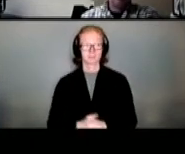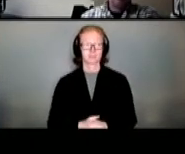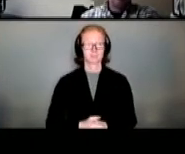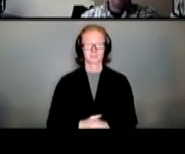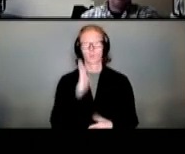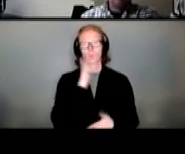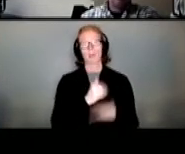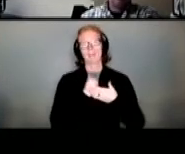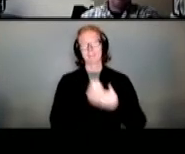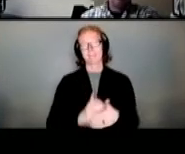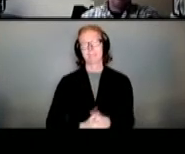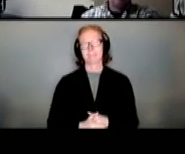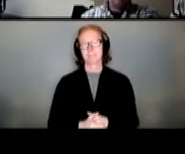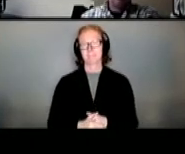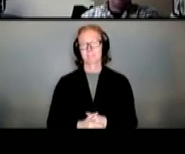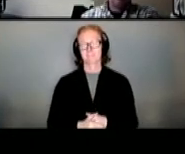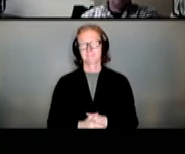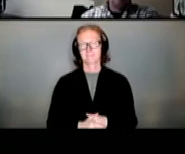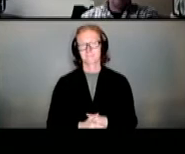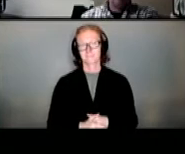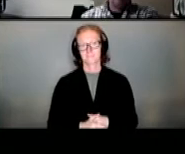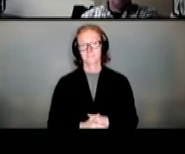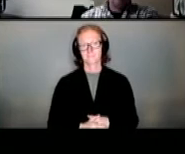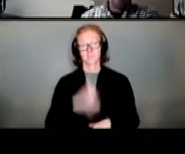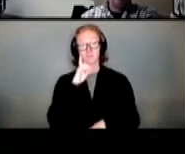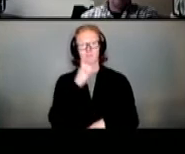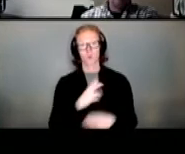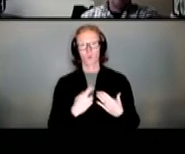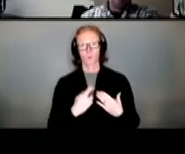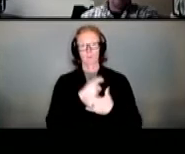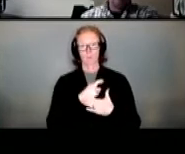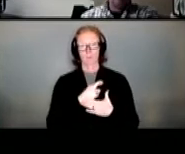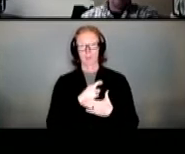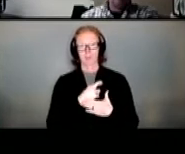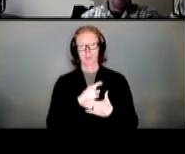helps us. Because in the sense of previewing